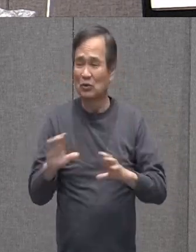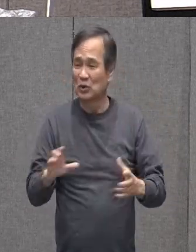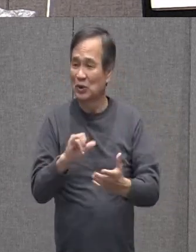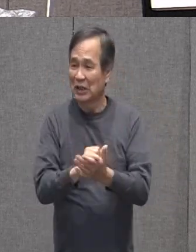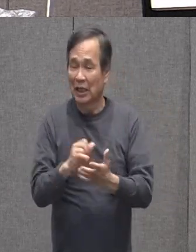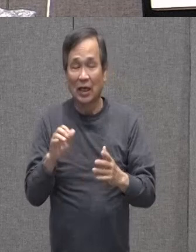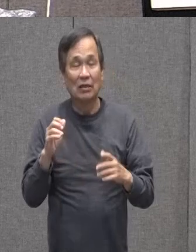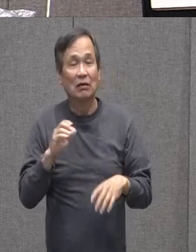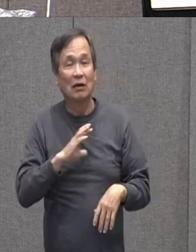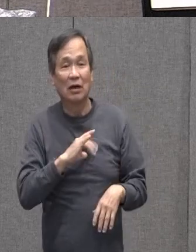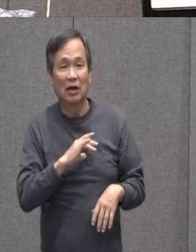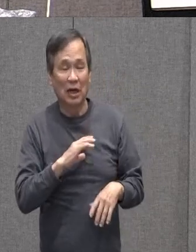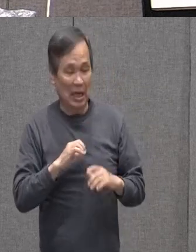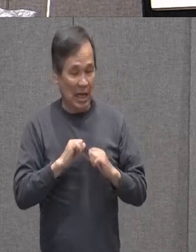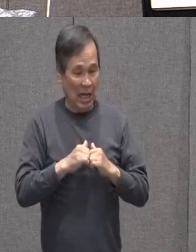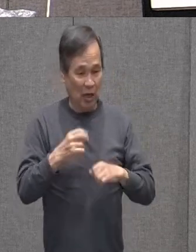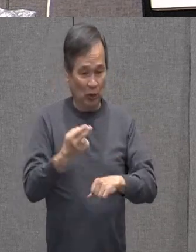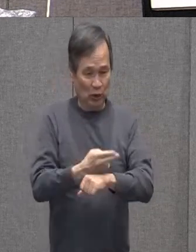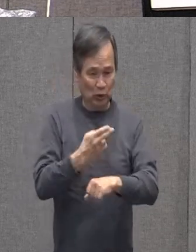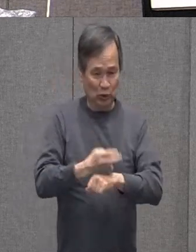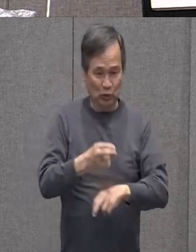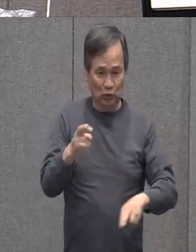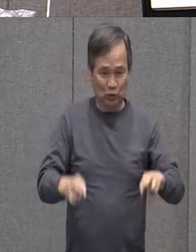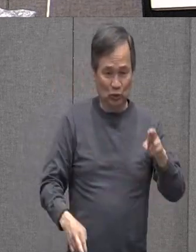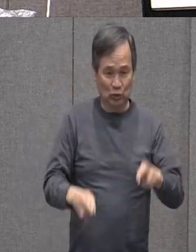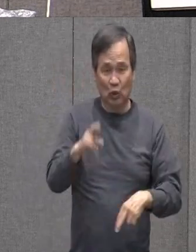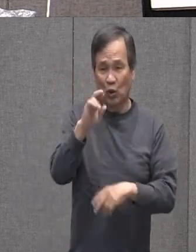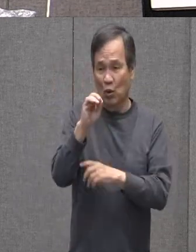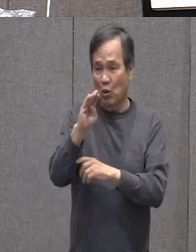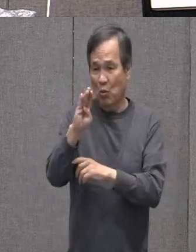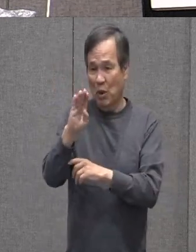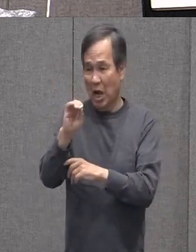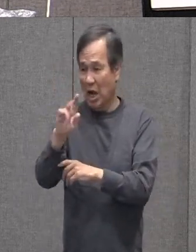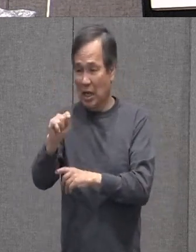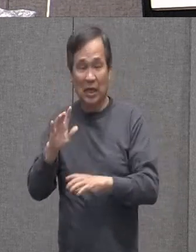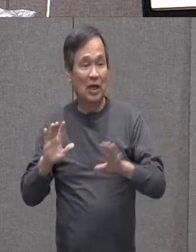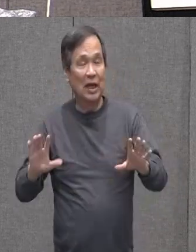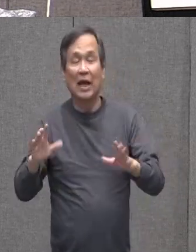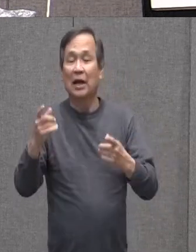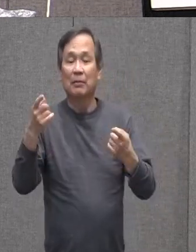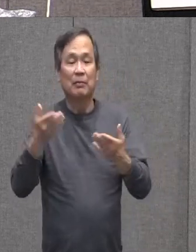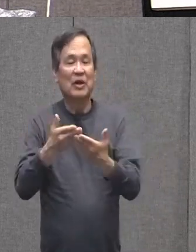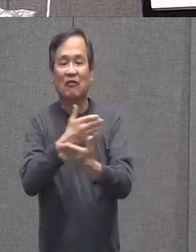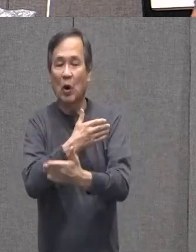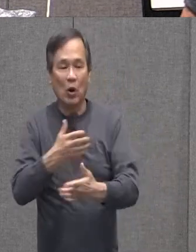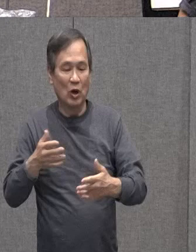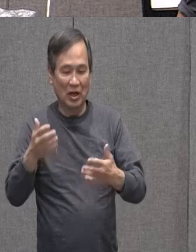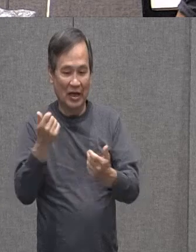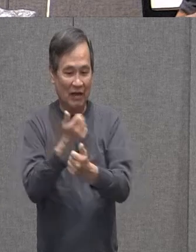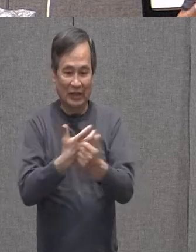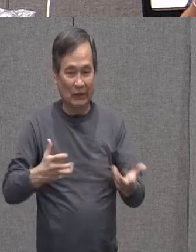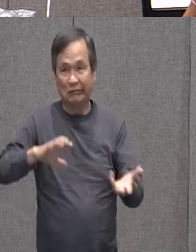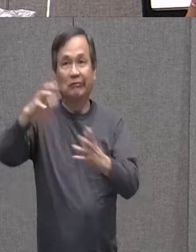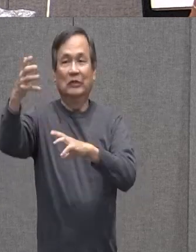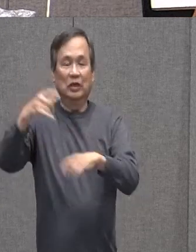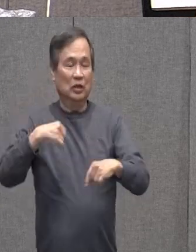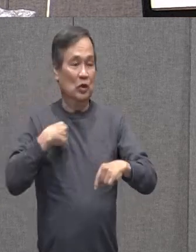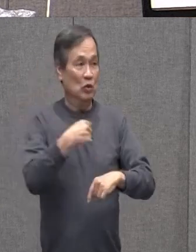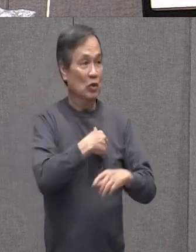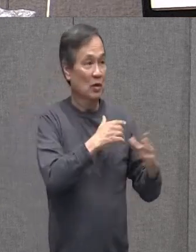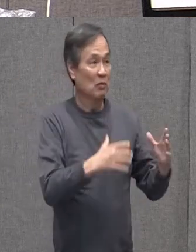as he was saying, how do I use robots? Well, we were working with our students before all this happened, and we were going to have this